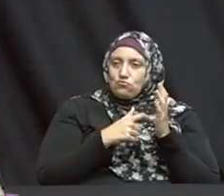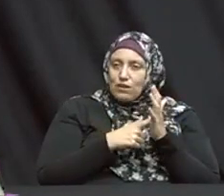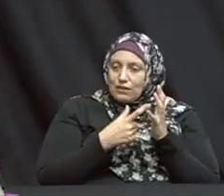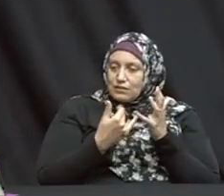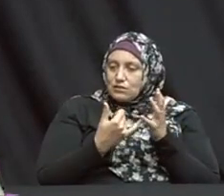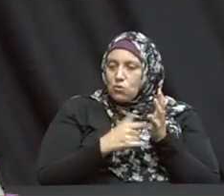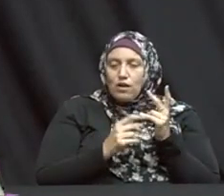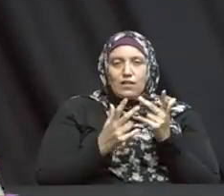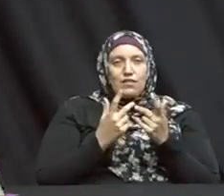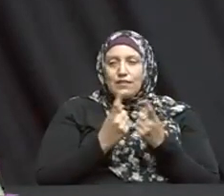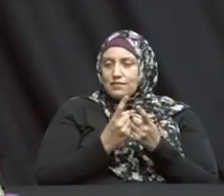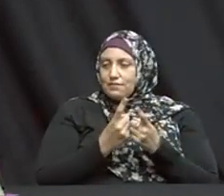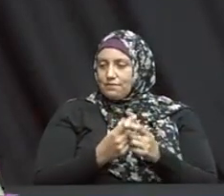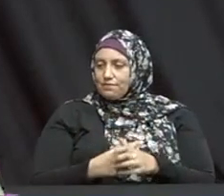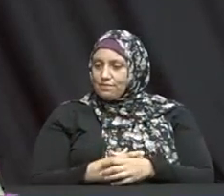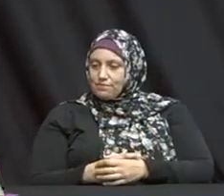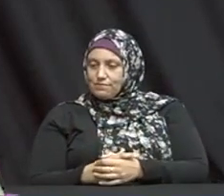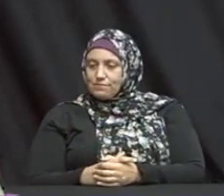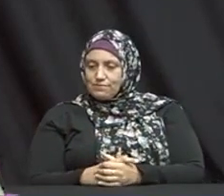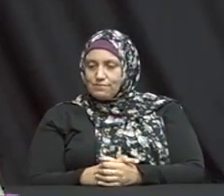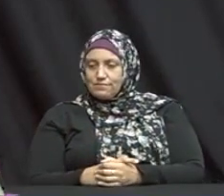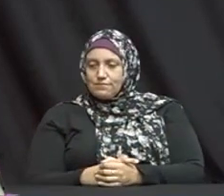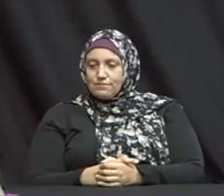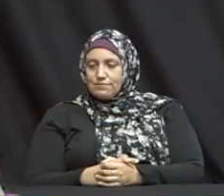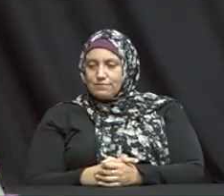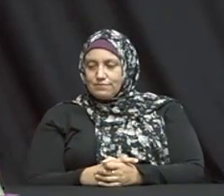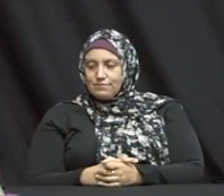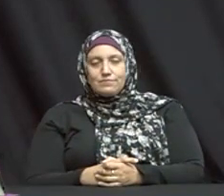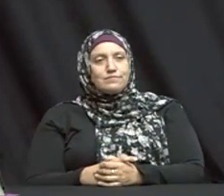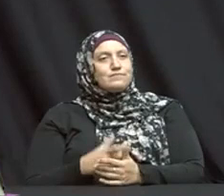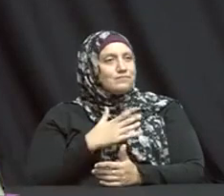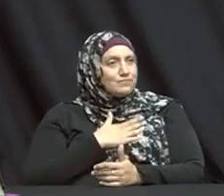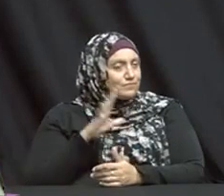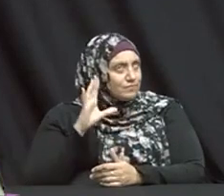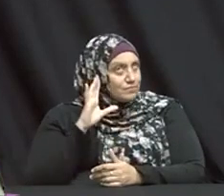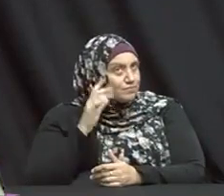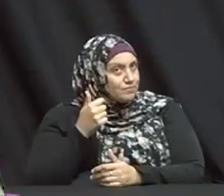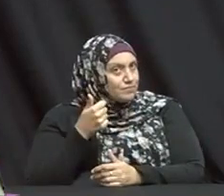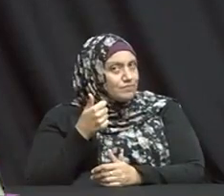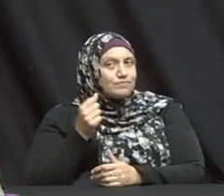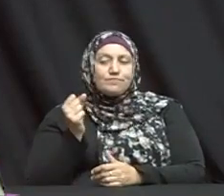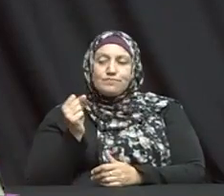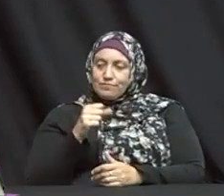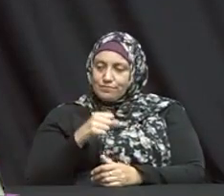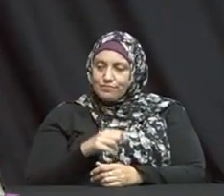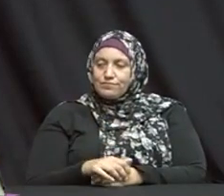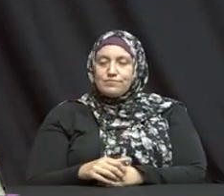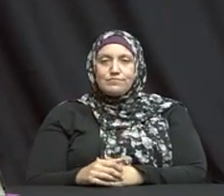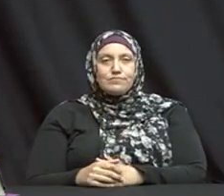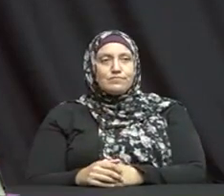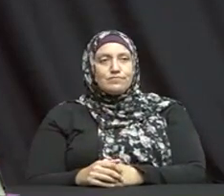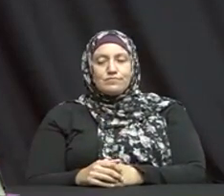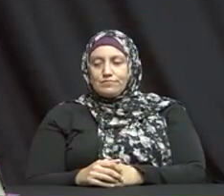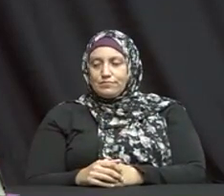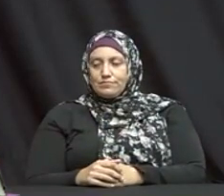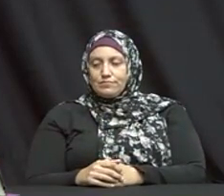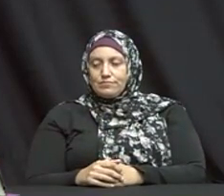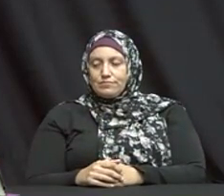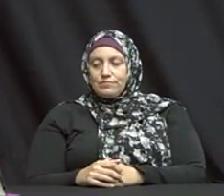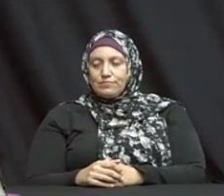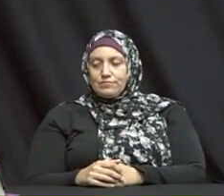Sorry, Haj, you're on mute at the moment. Oh, yeah, sorry. Can you hear me now? Please go ahead. Yeah. One common thing that's used